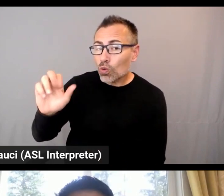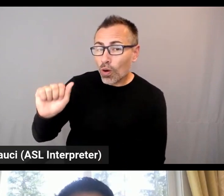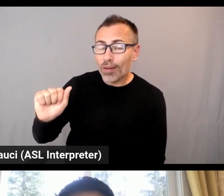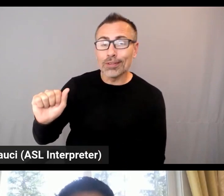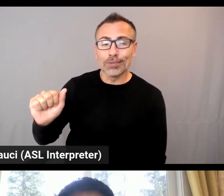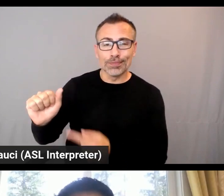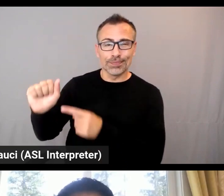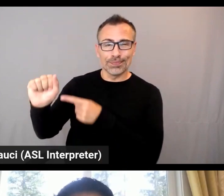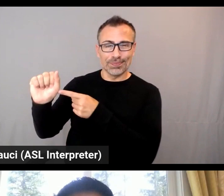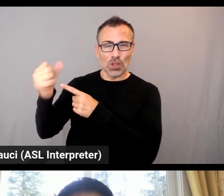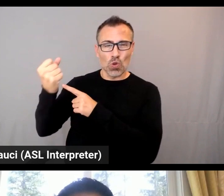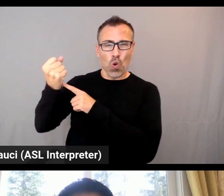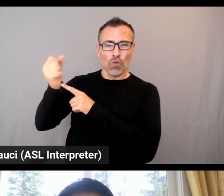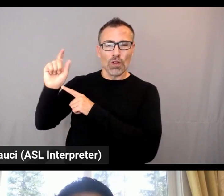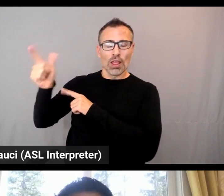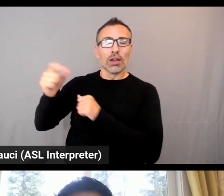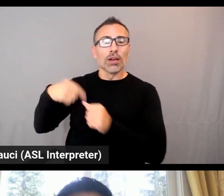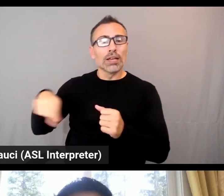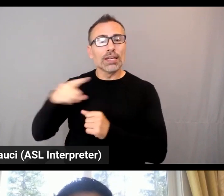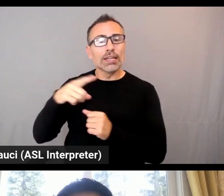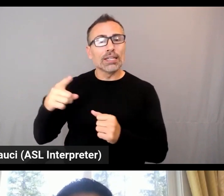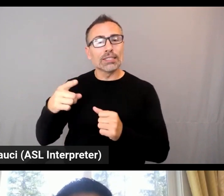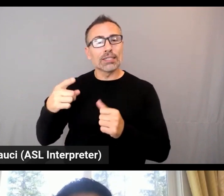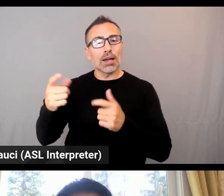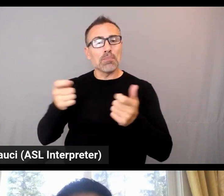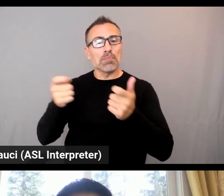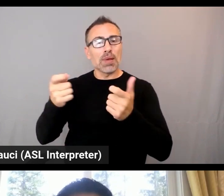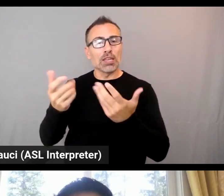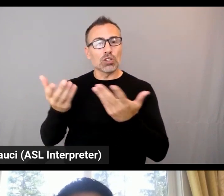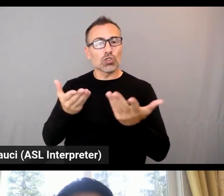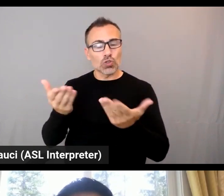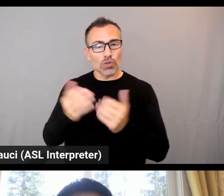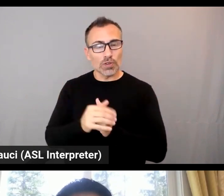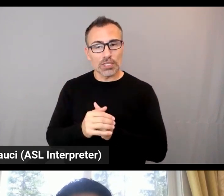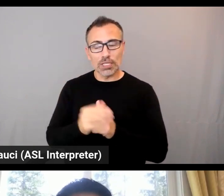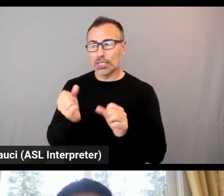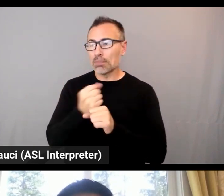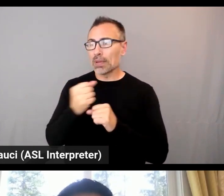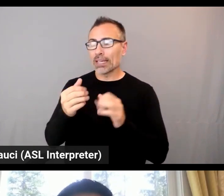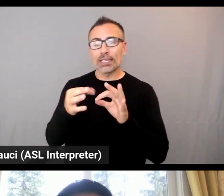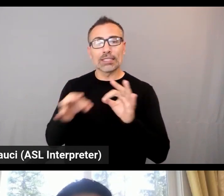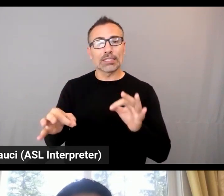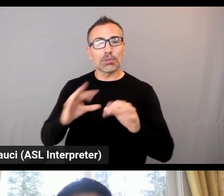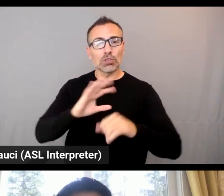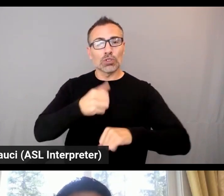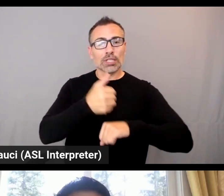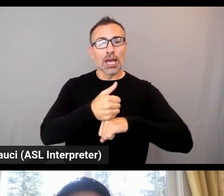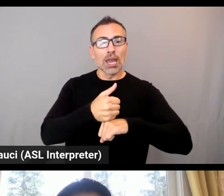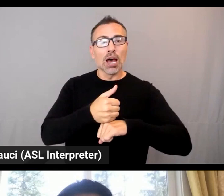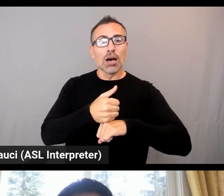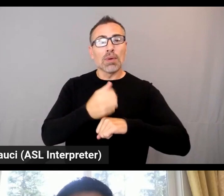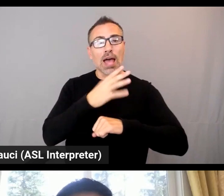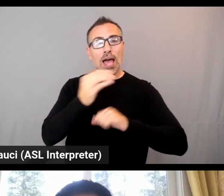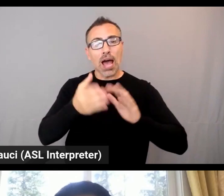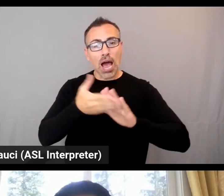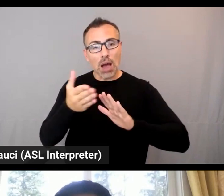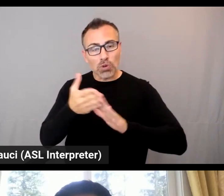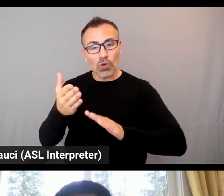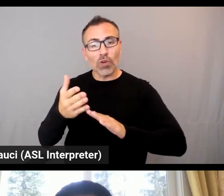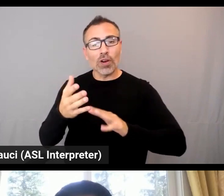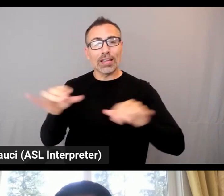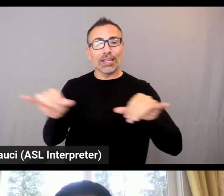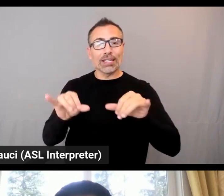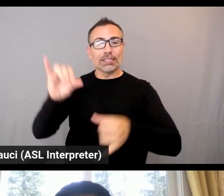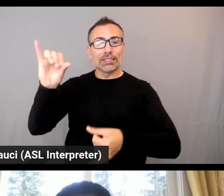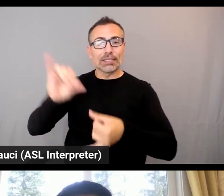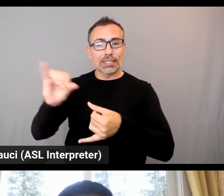collection of managed services that makes it simple to set up, operate, and scale databases in